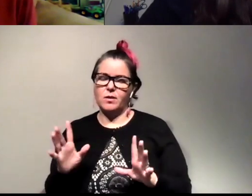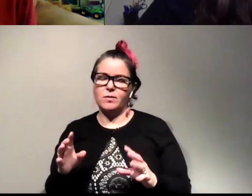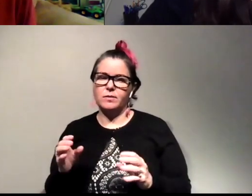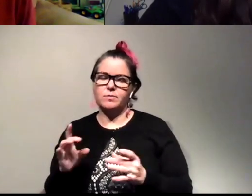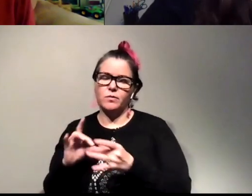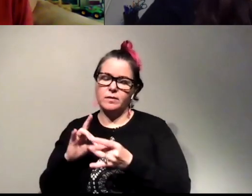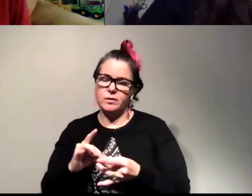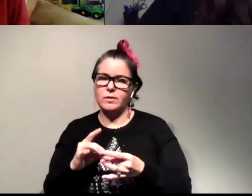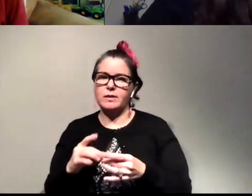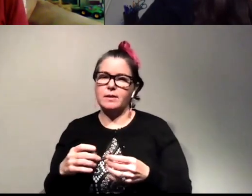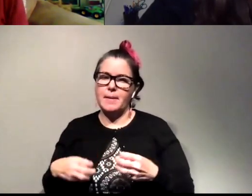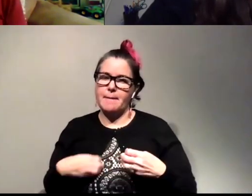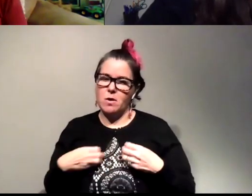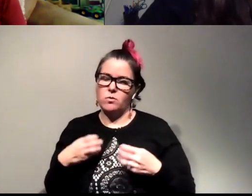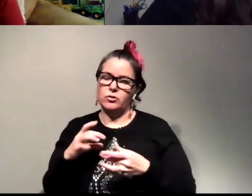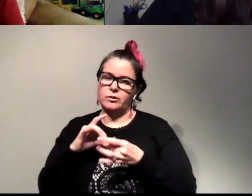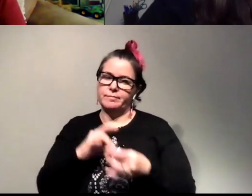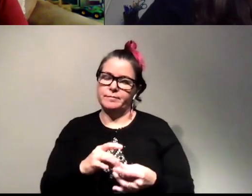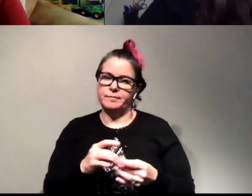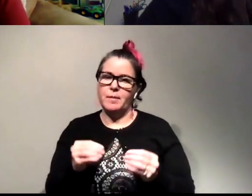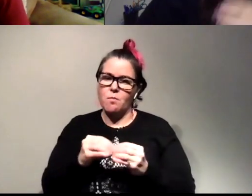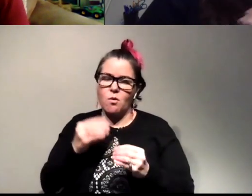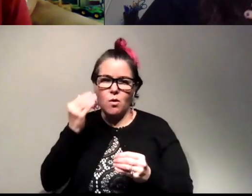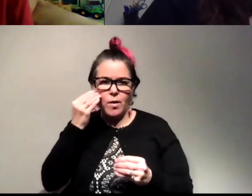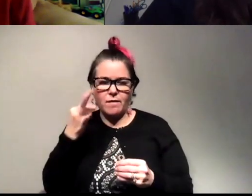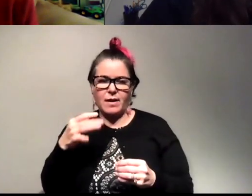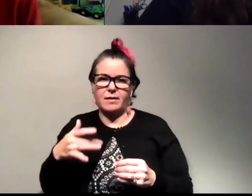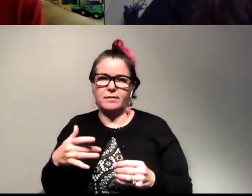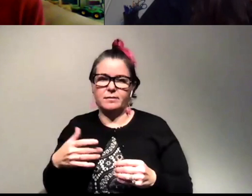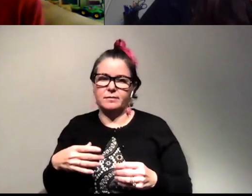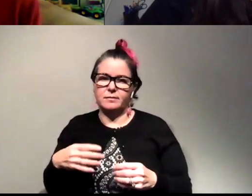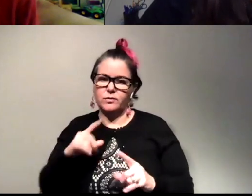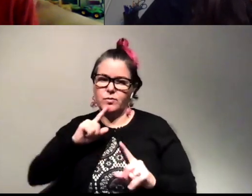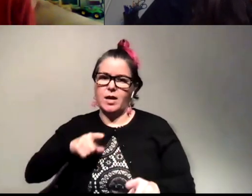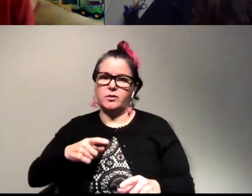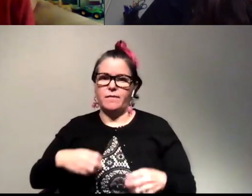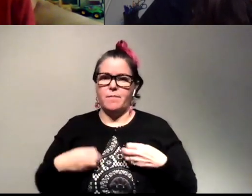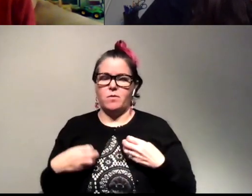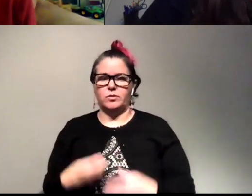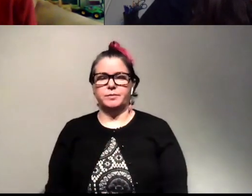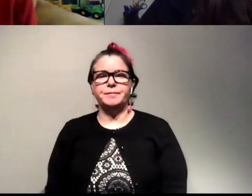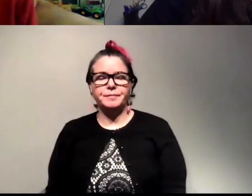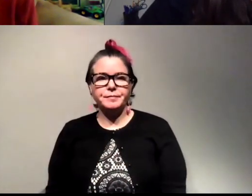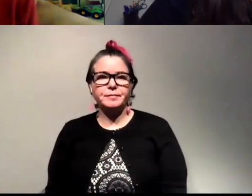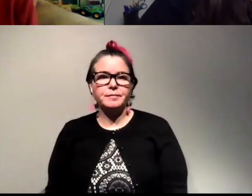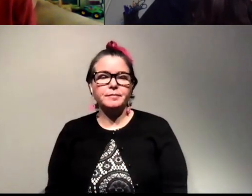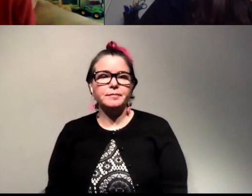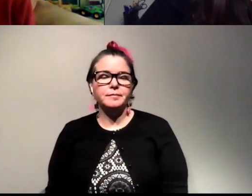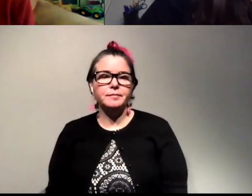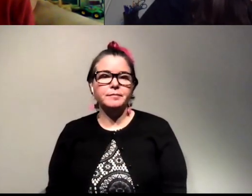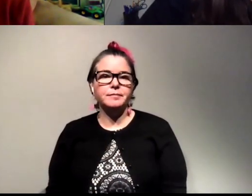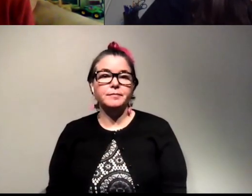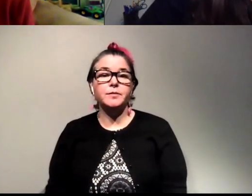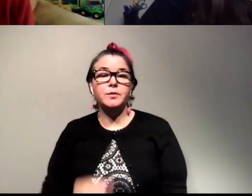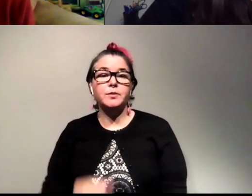hot feeling, Right. but we're more aware of our emotional feeling of how we feel about it.